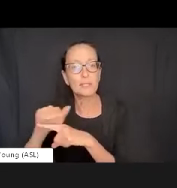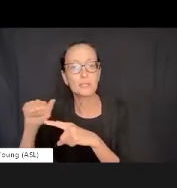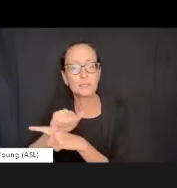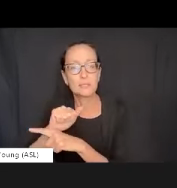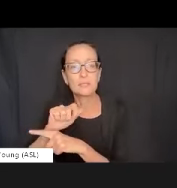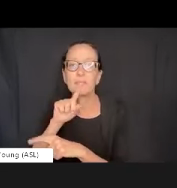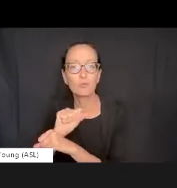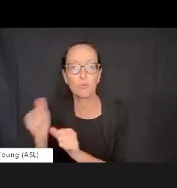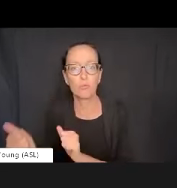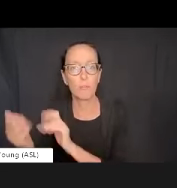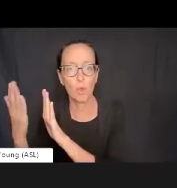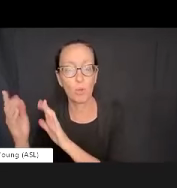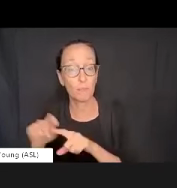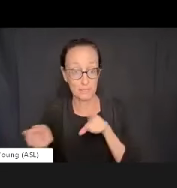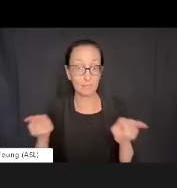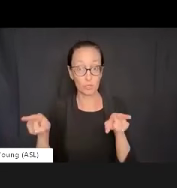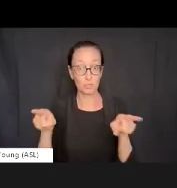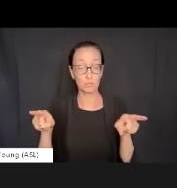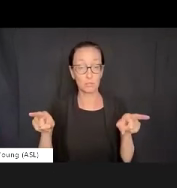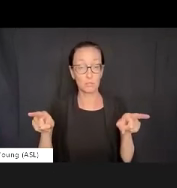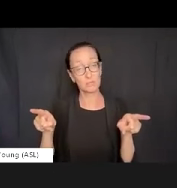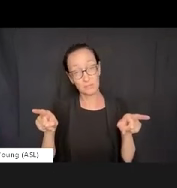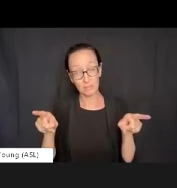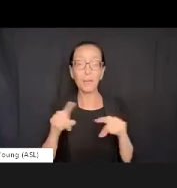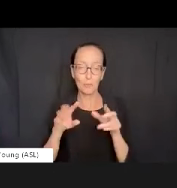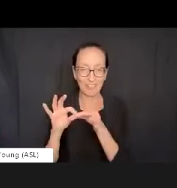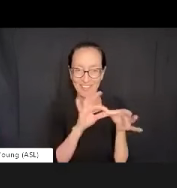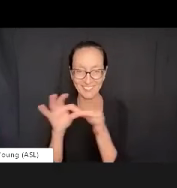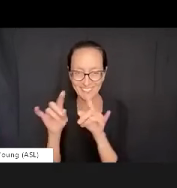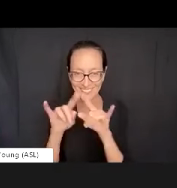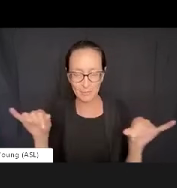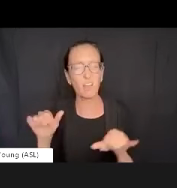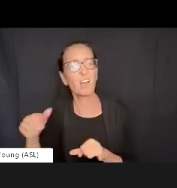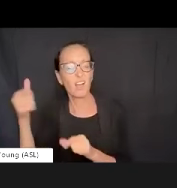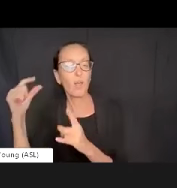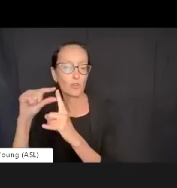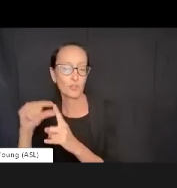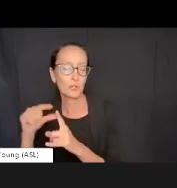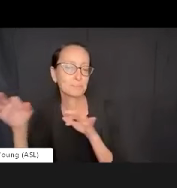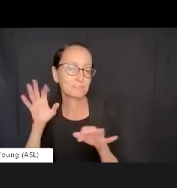different, but very related. And I'll talk about some other terminology as well.